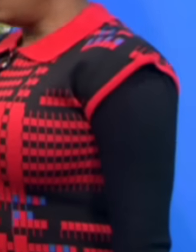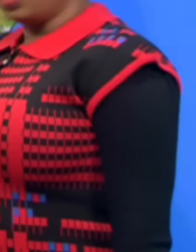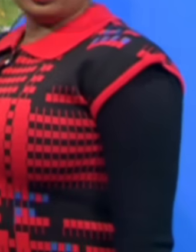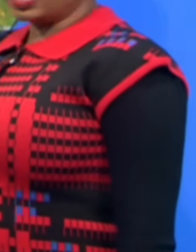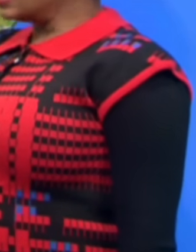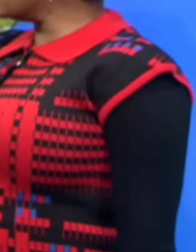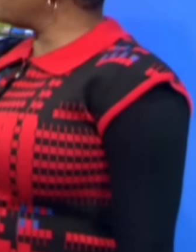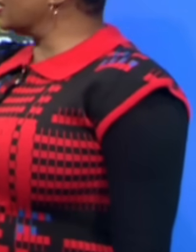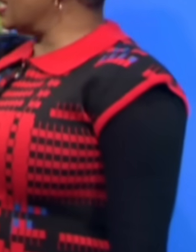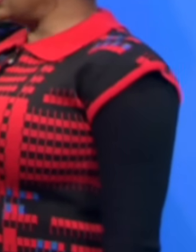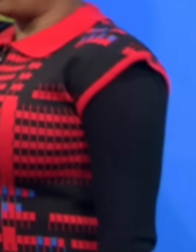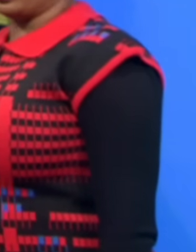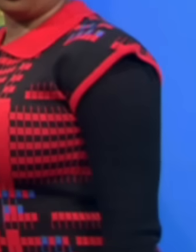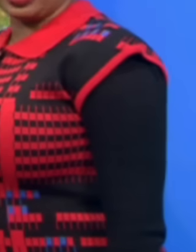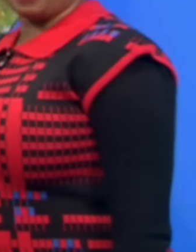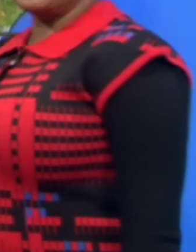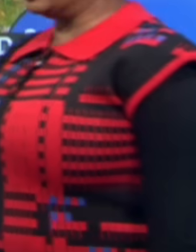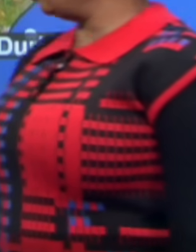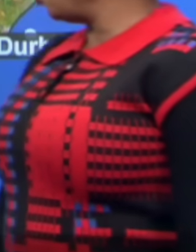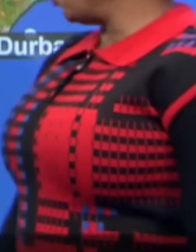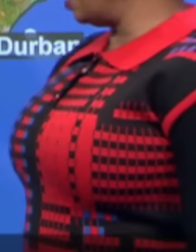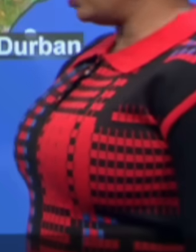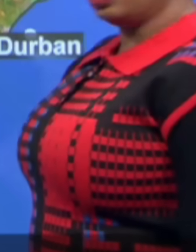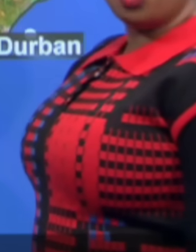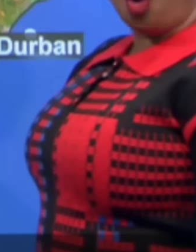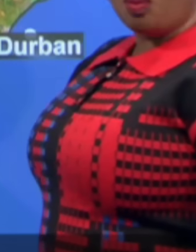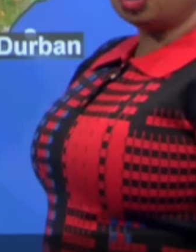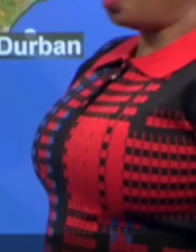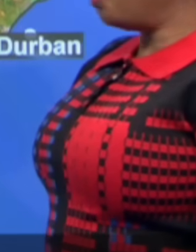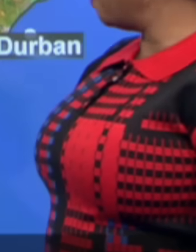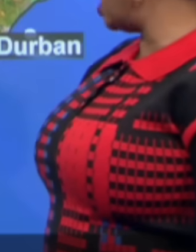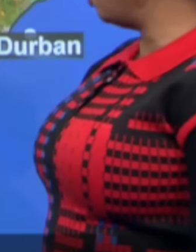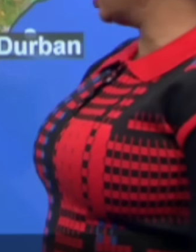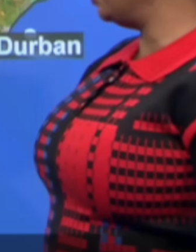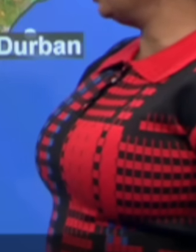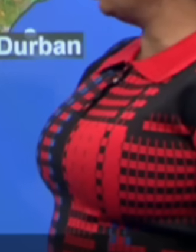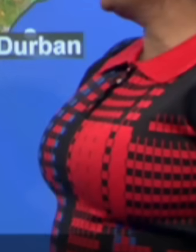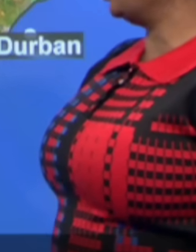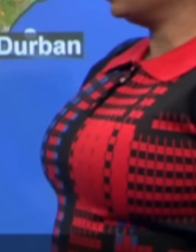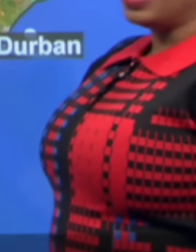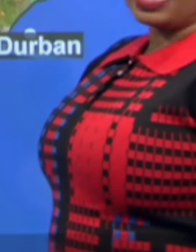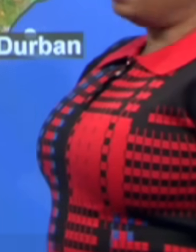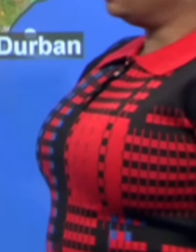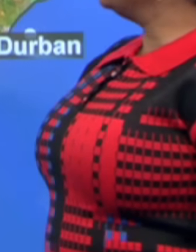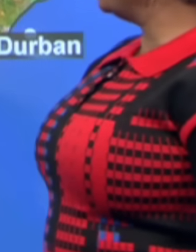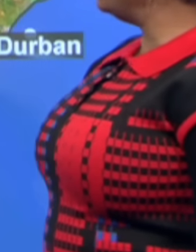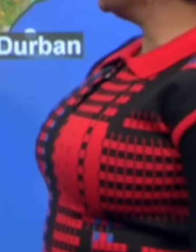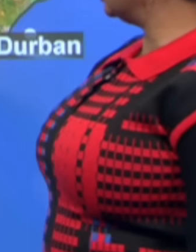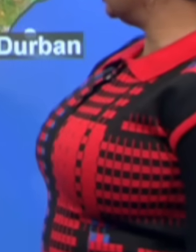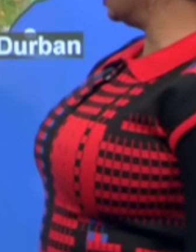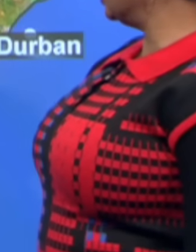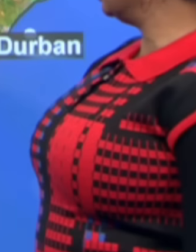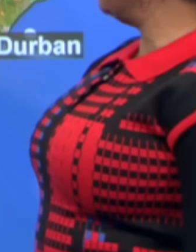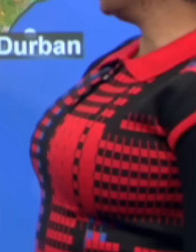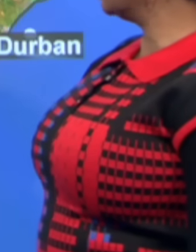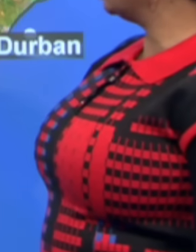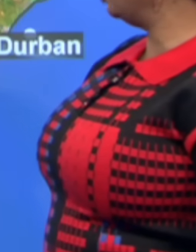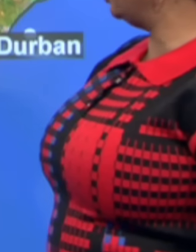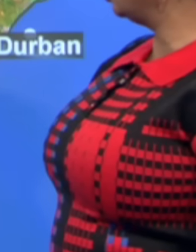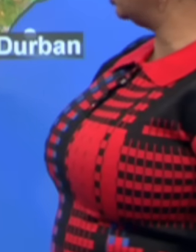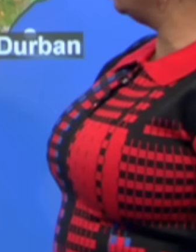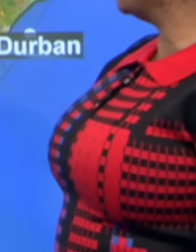go la Northern Cape go tsenelela gona go la Appington go tla bona le moya o montši o fokang go tla bibile go tonya a re lebeleleng jwale digeretarna